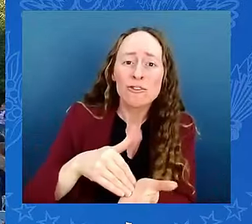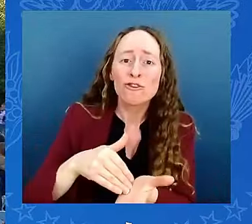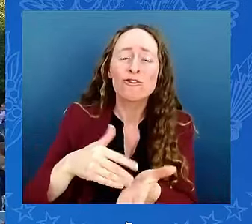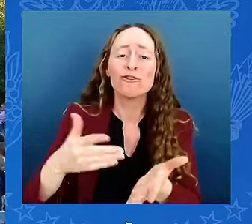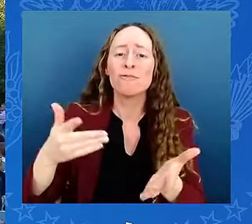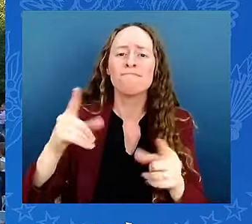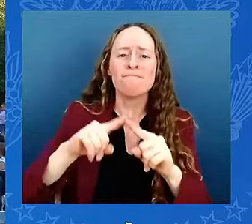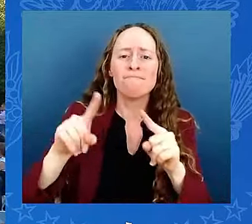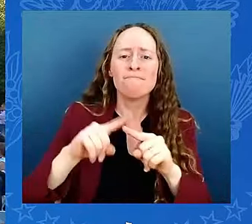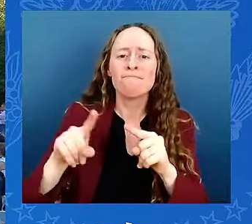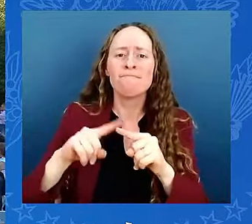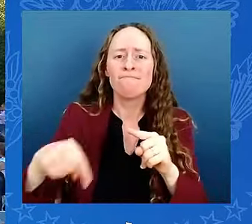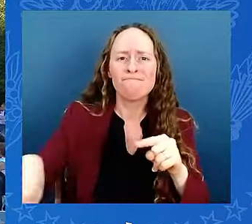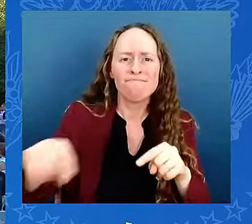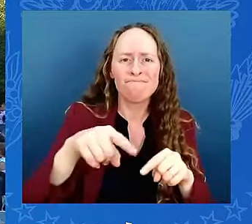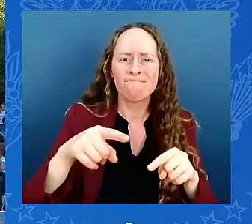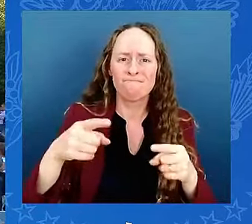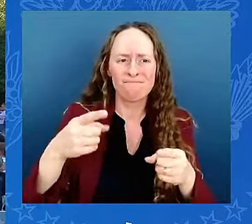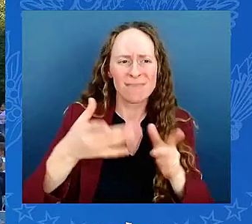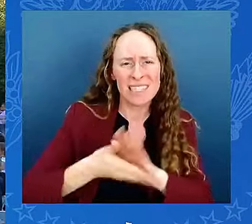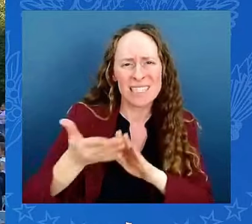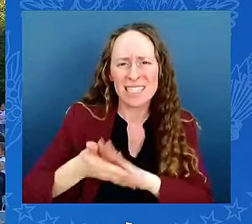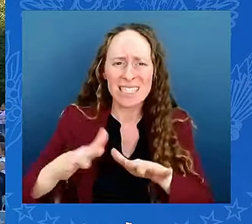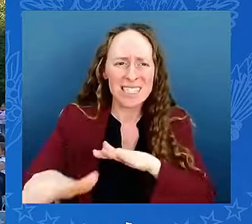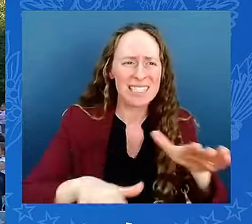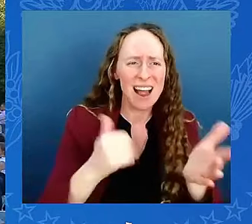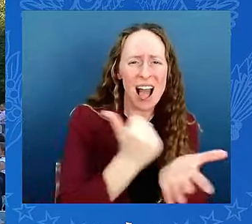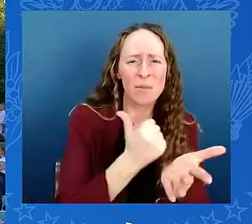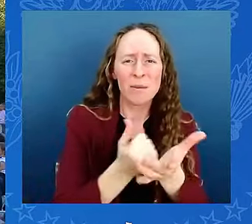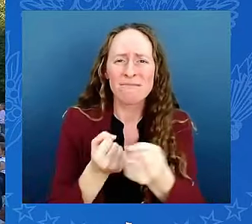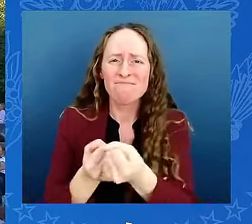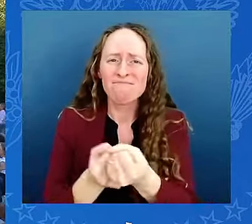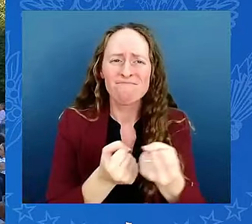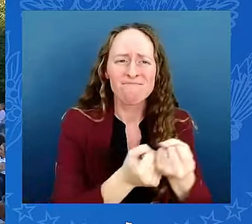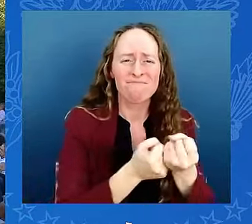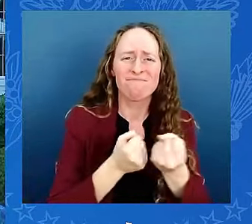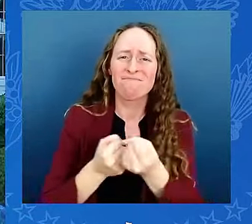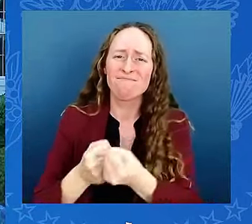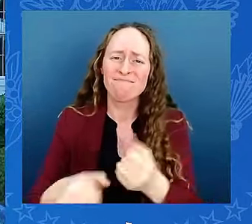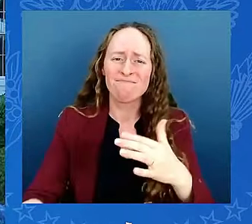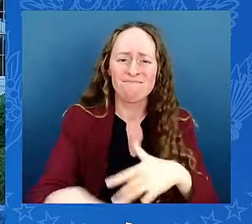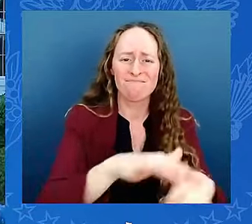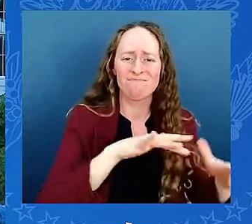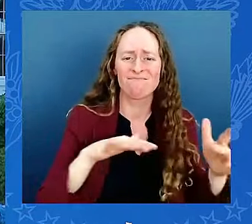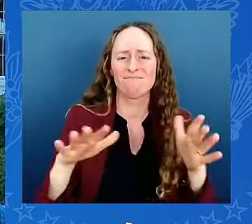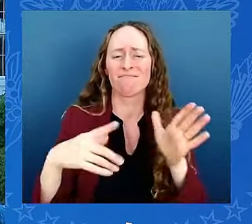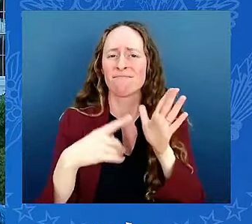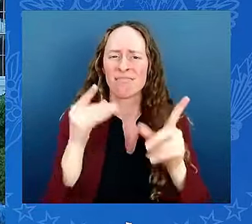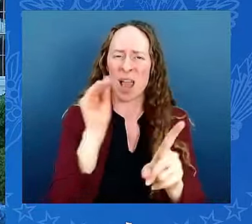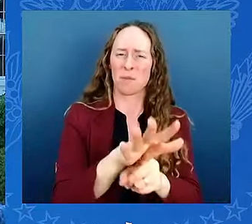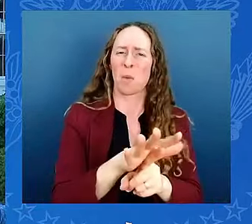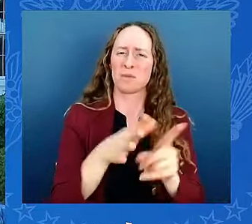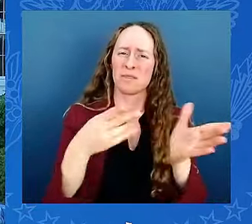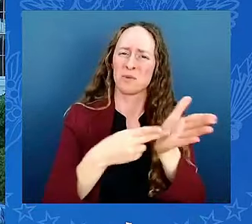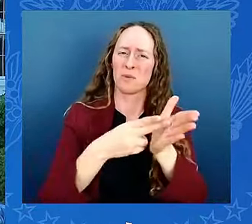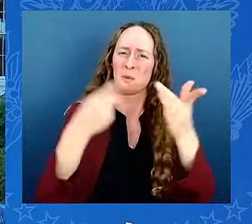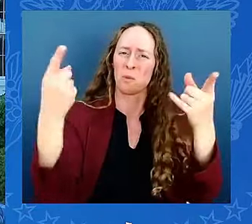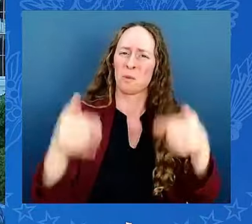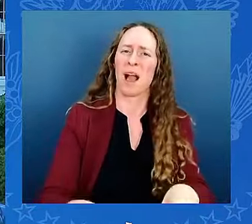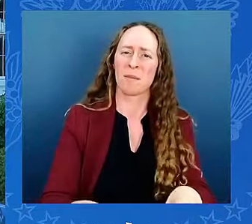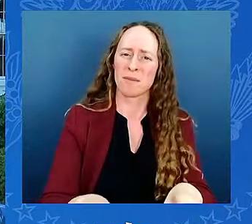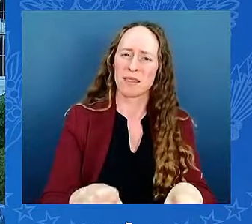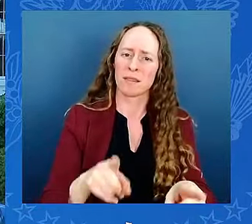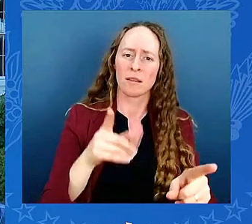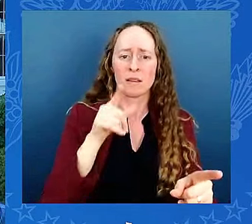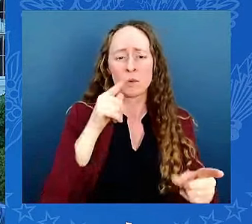the truth, survivors who speak up for themselves and empower those suffering in silence. You've changed the